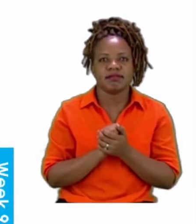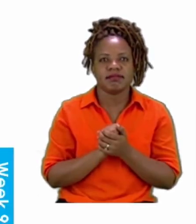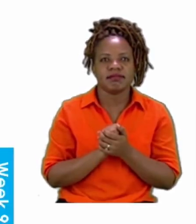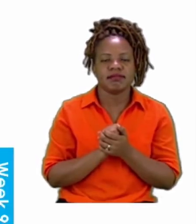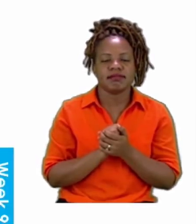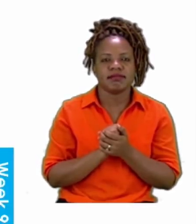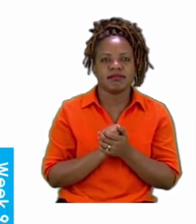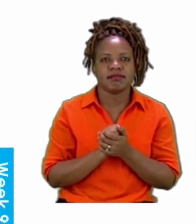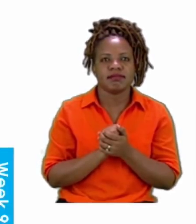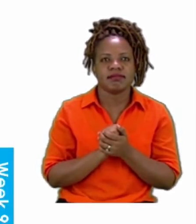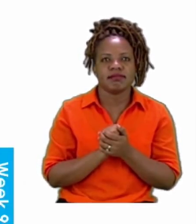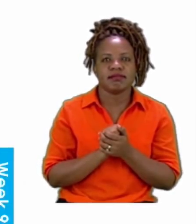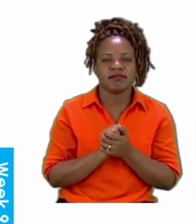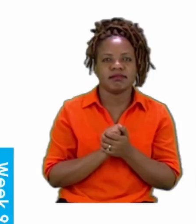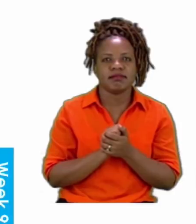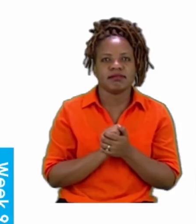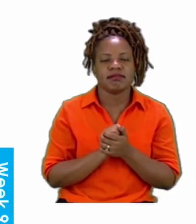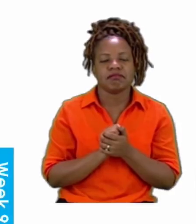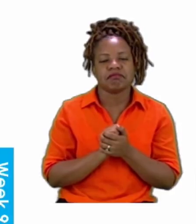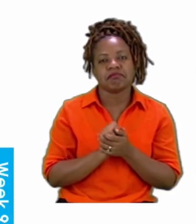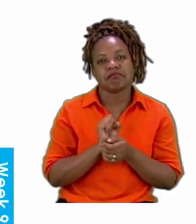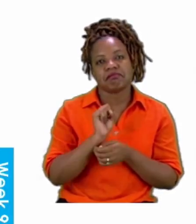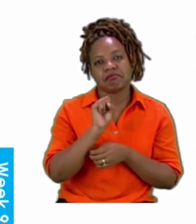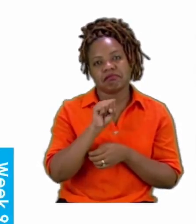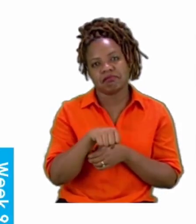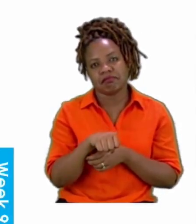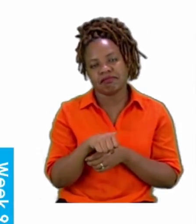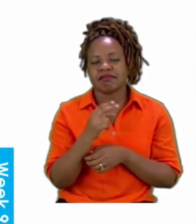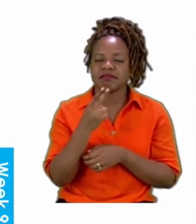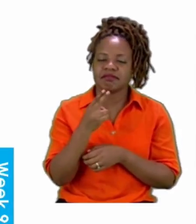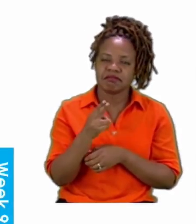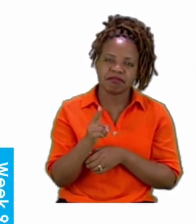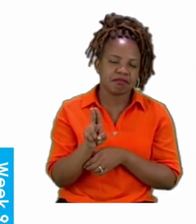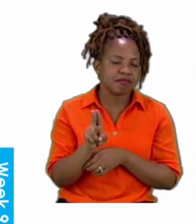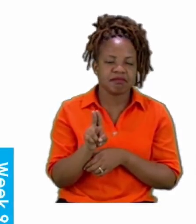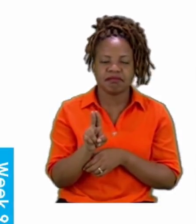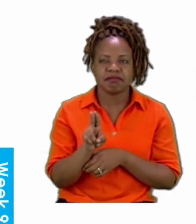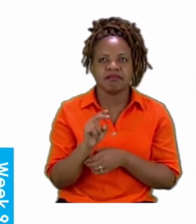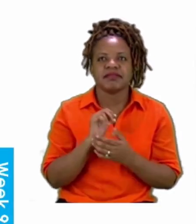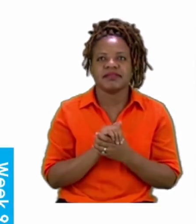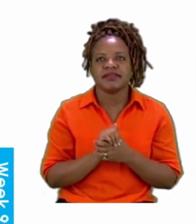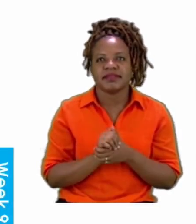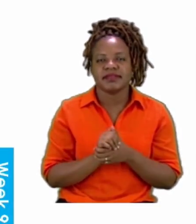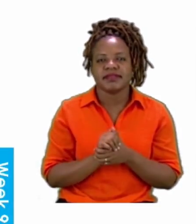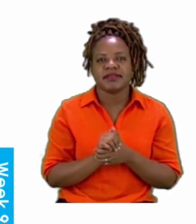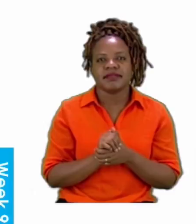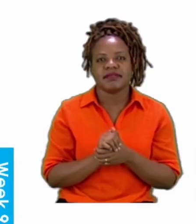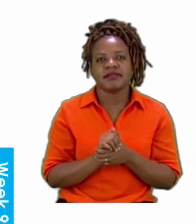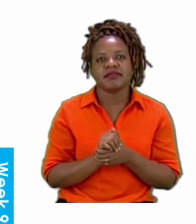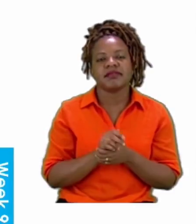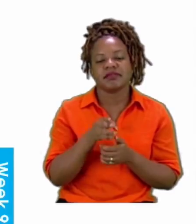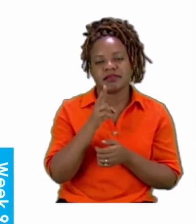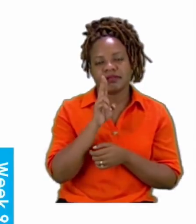doing construction of yes or no answers. So you're going to write the